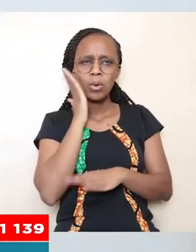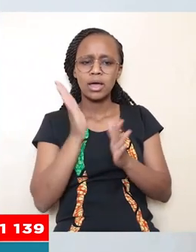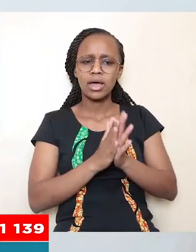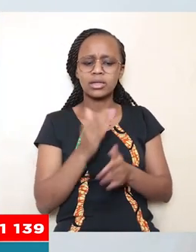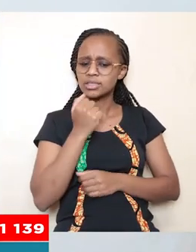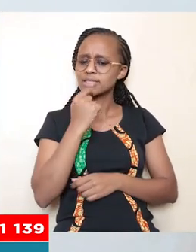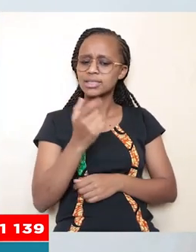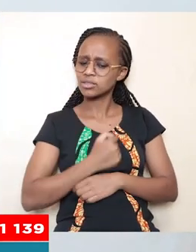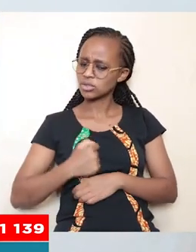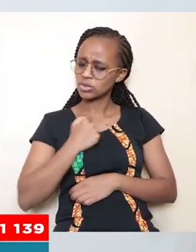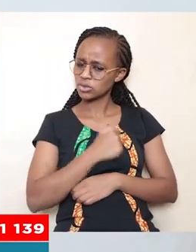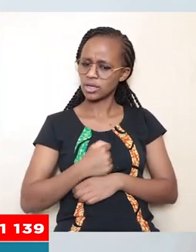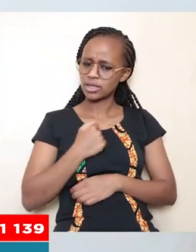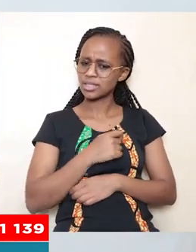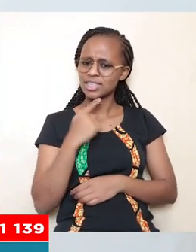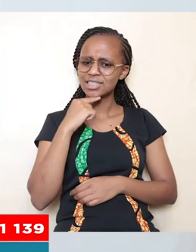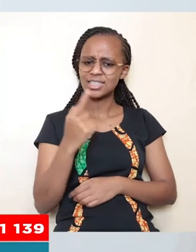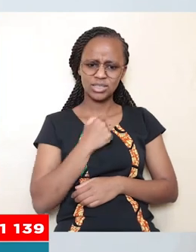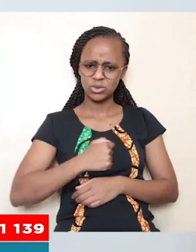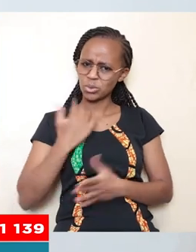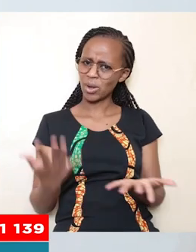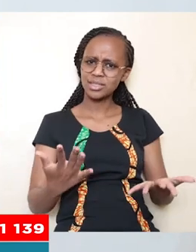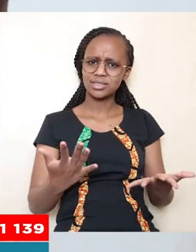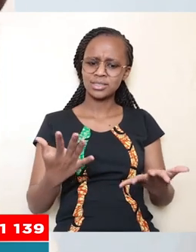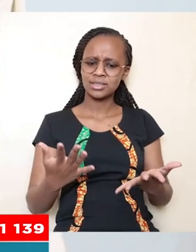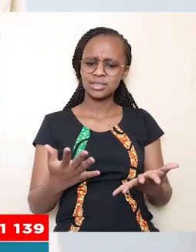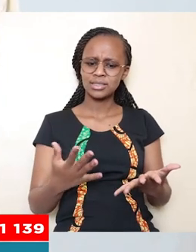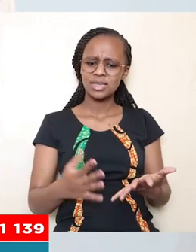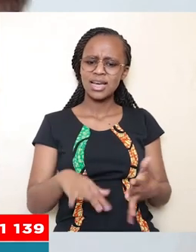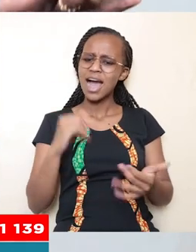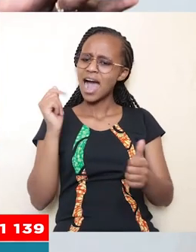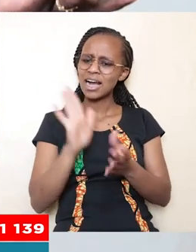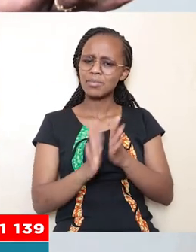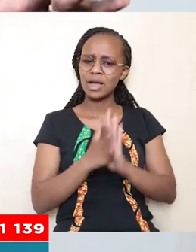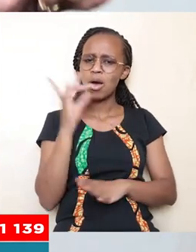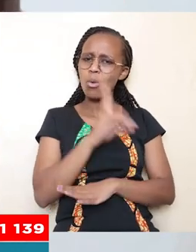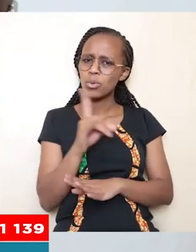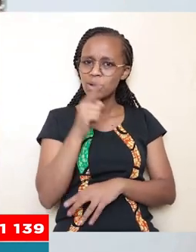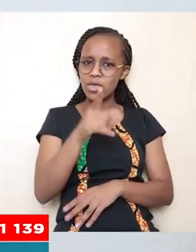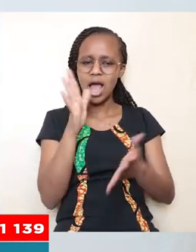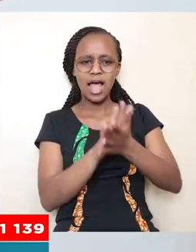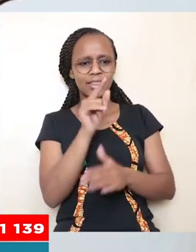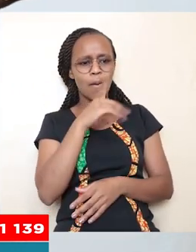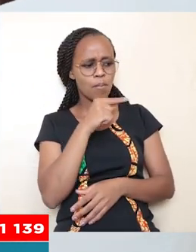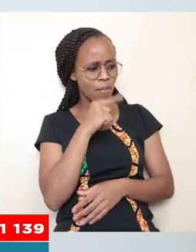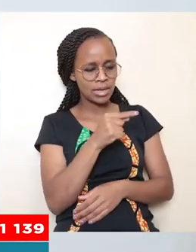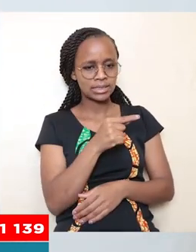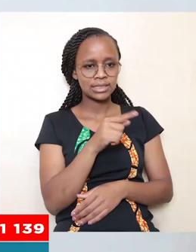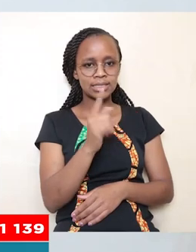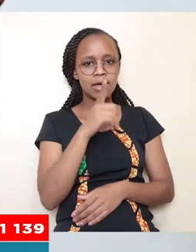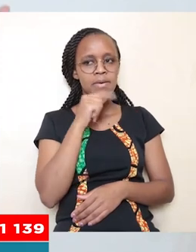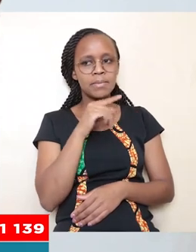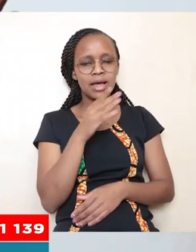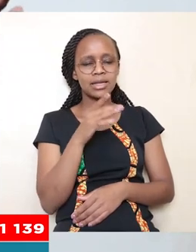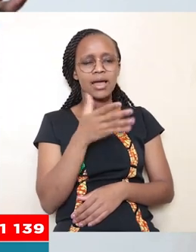and you apologize to her. Apologize to what? She terrorized you. And this gentleman, I don't know whether